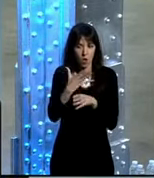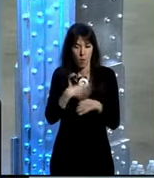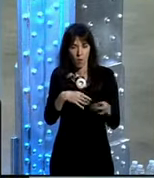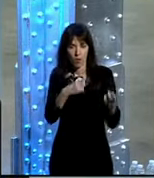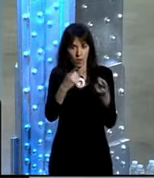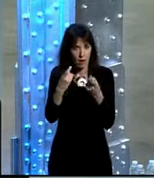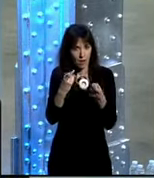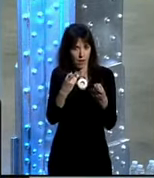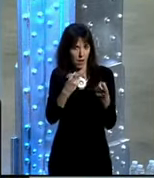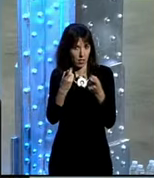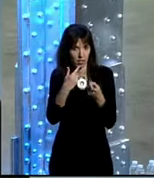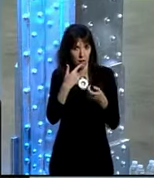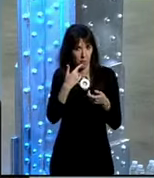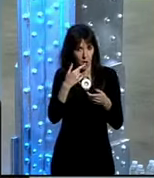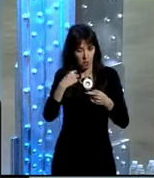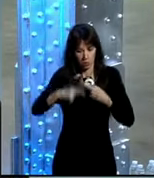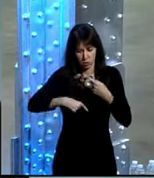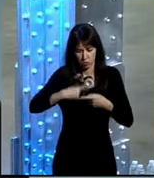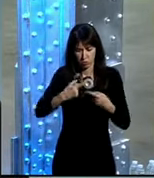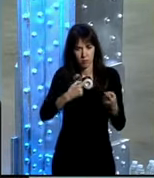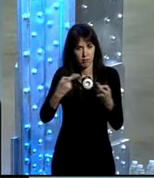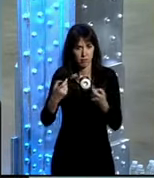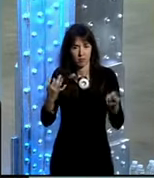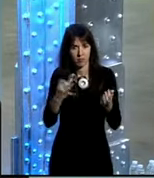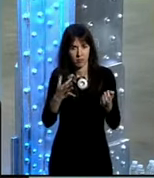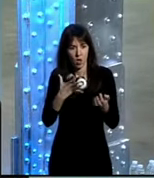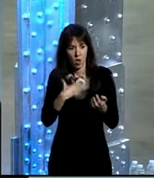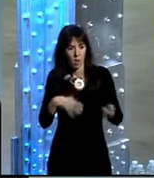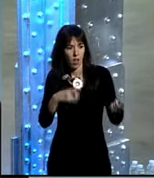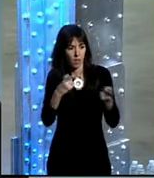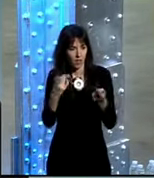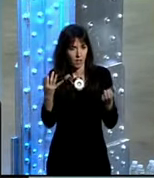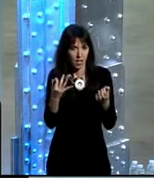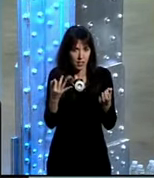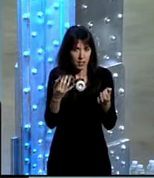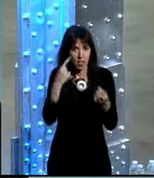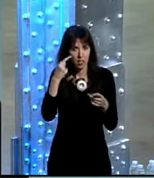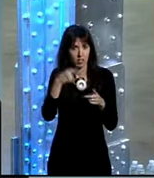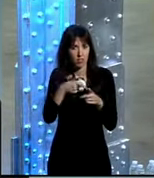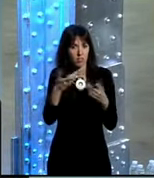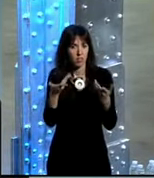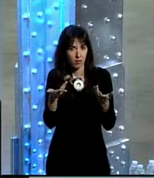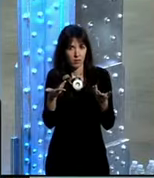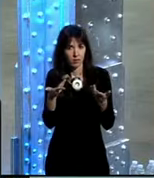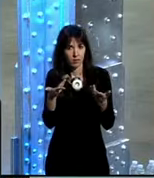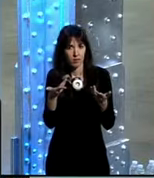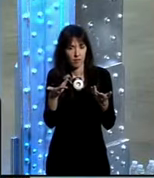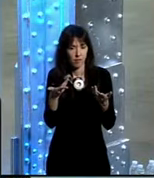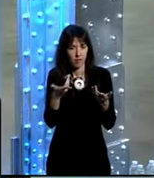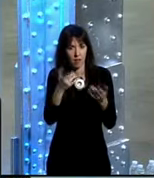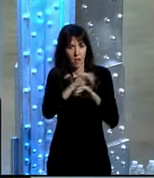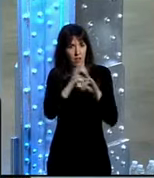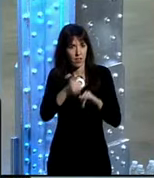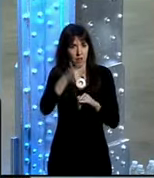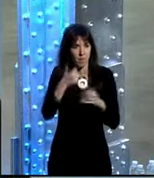makes us watch and find what we need in a daily basis, what we need